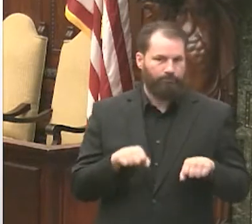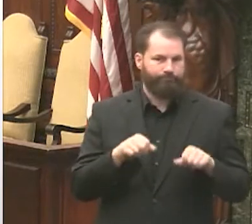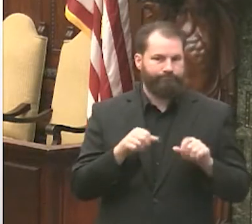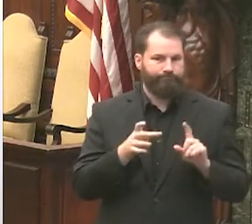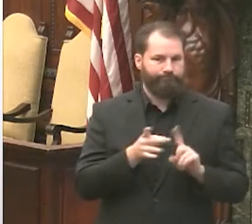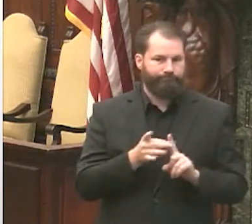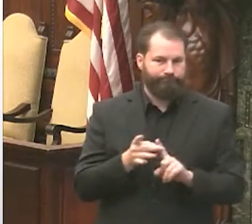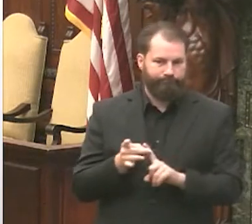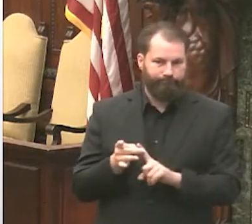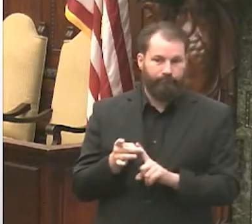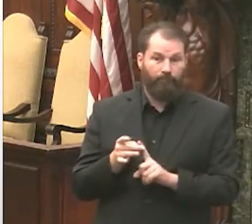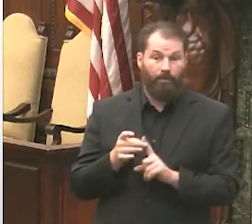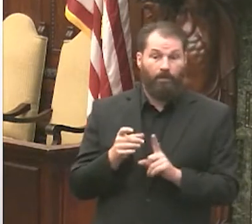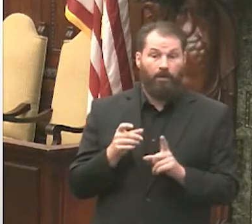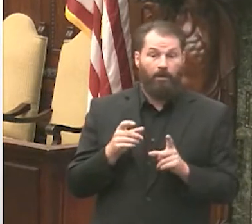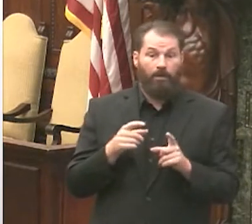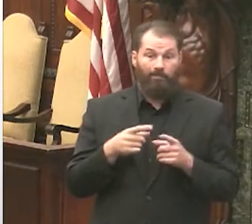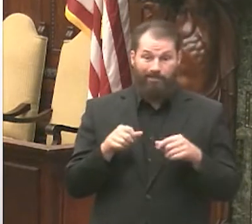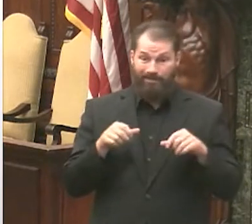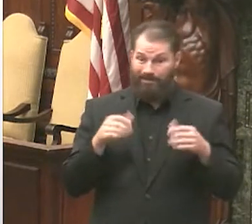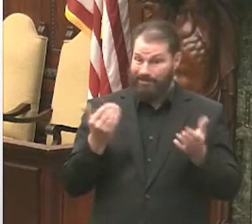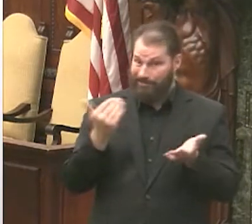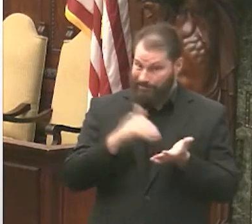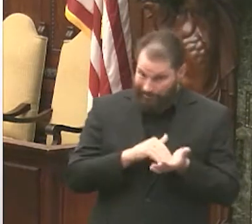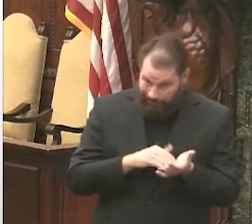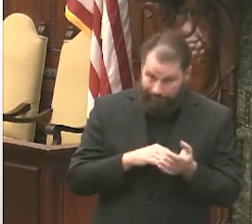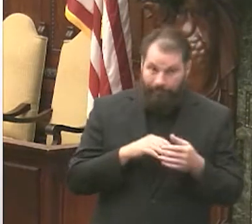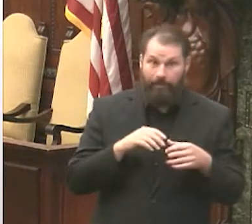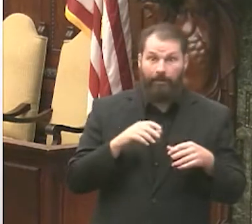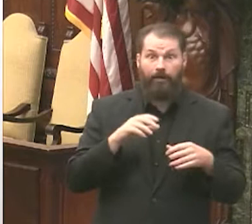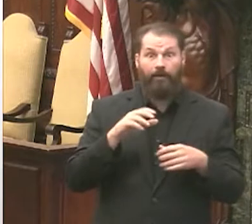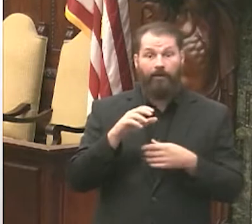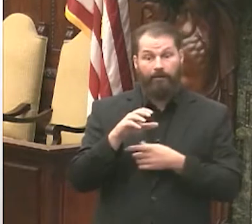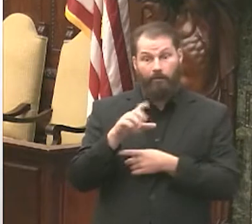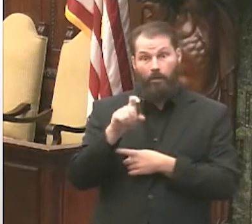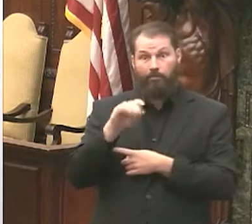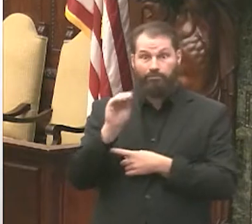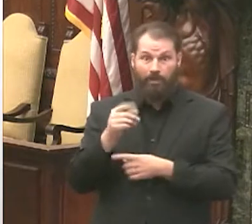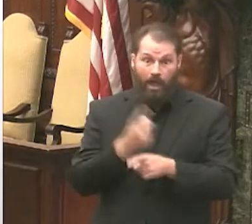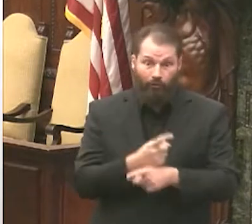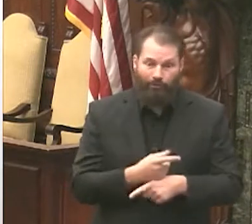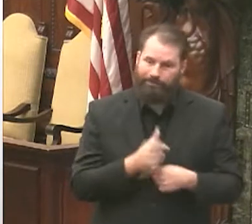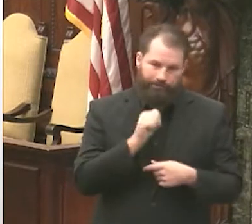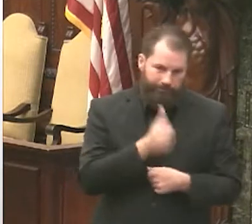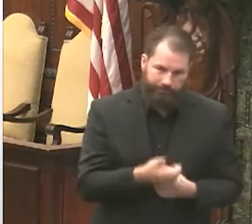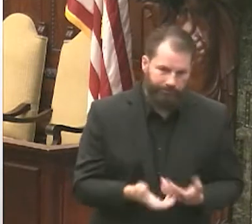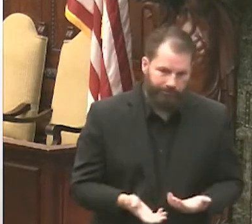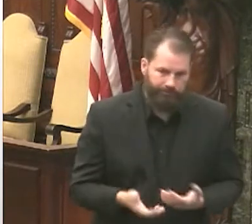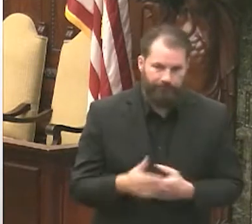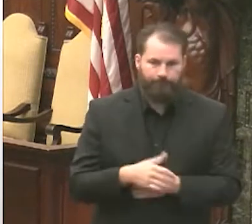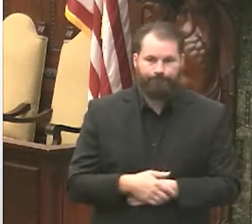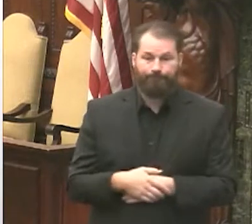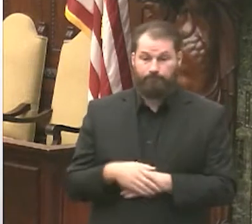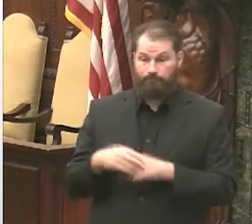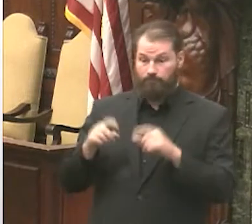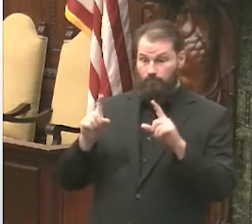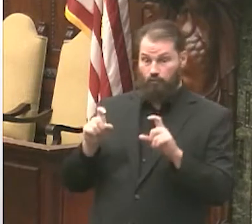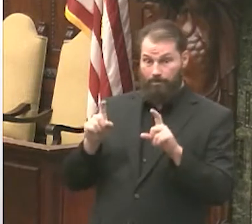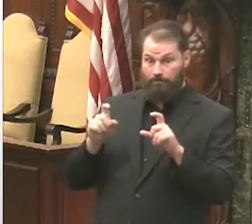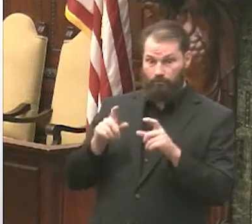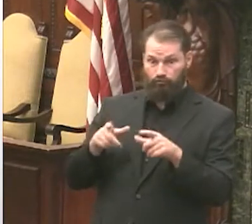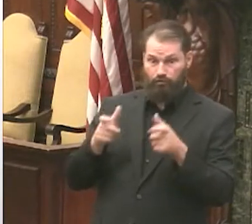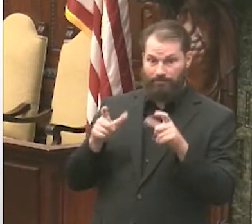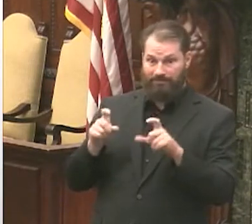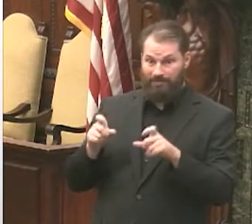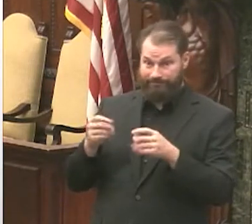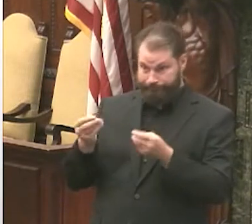on our website. Now, a couple of notes here in interpreting this. Not all rapid tests are reported to us, and we're working with sites to get them to give